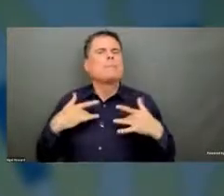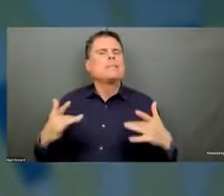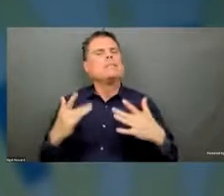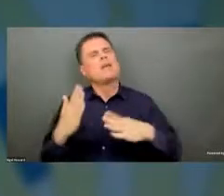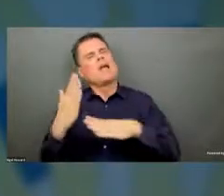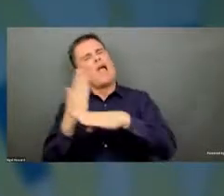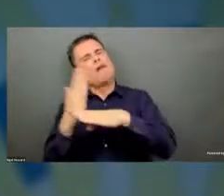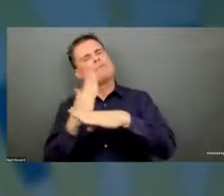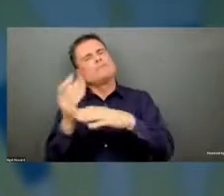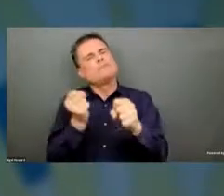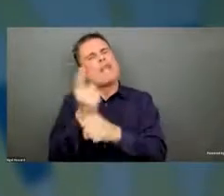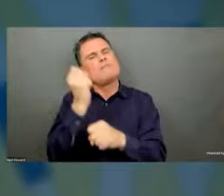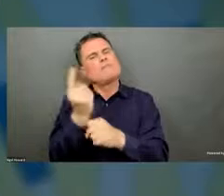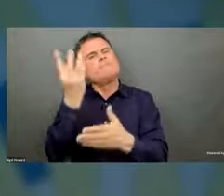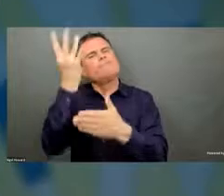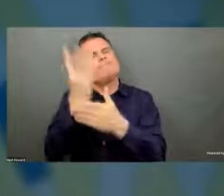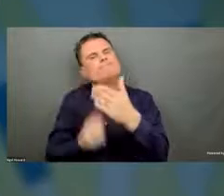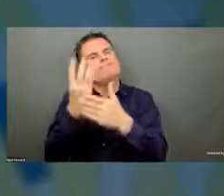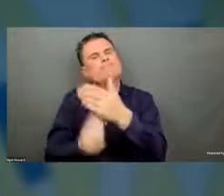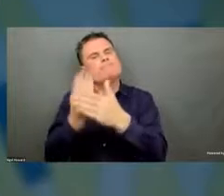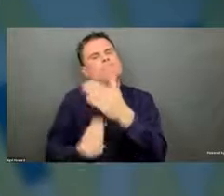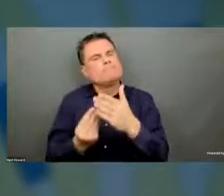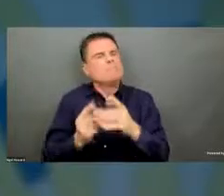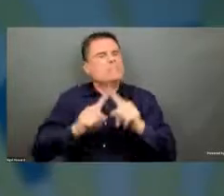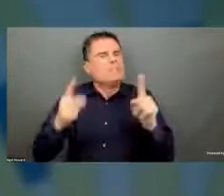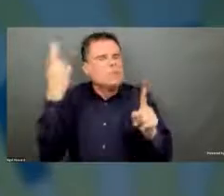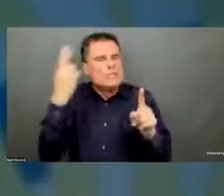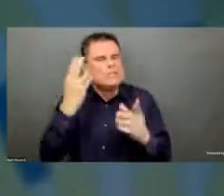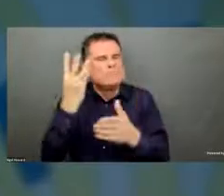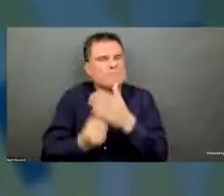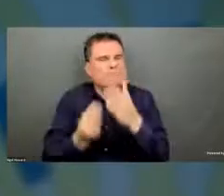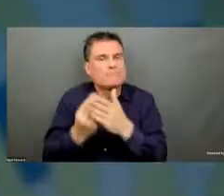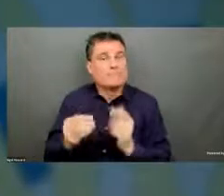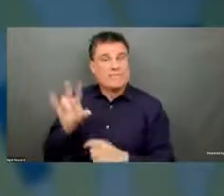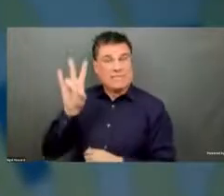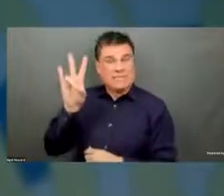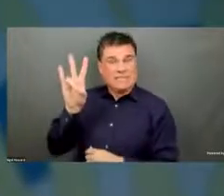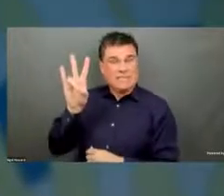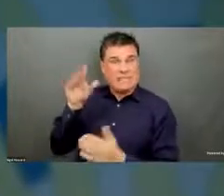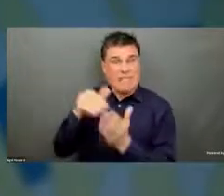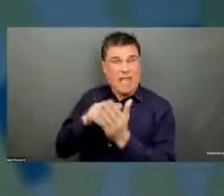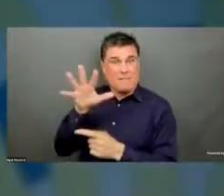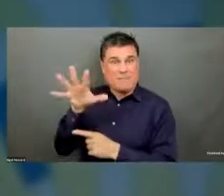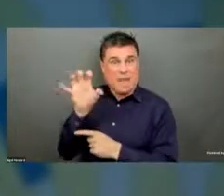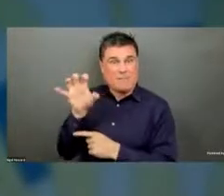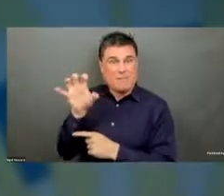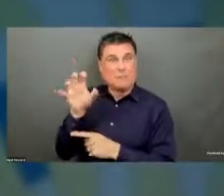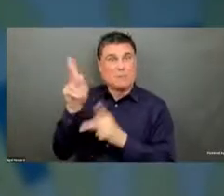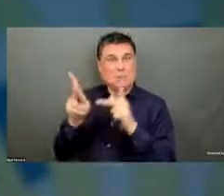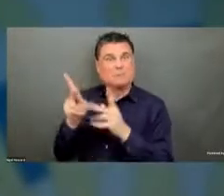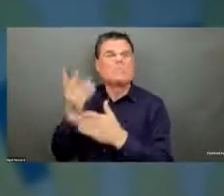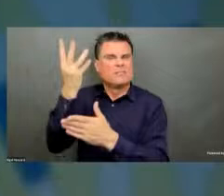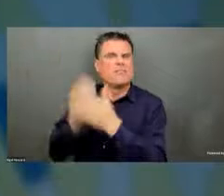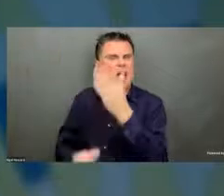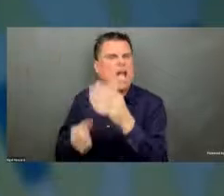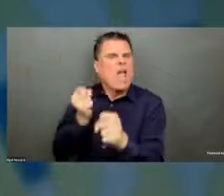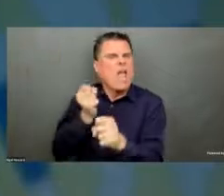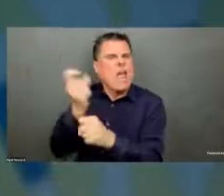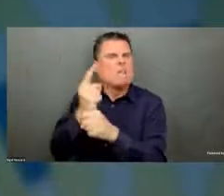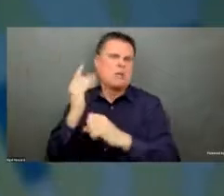7,500 people who die every year in British Columbia, given our demographics and our age group, and that is relatively stable over